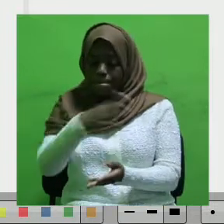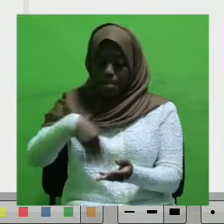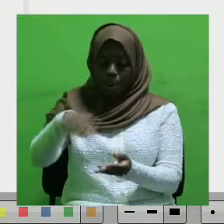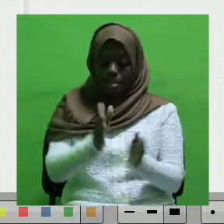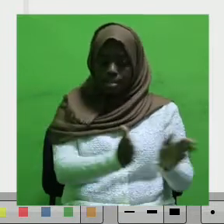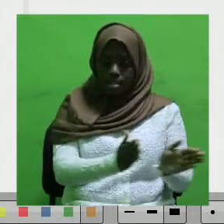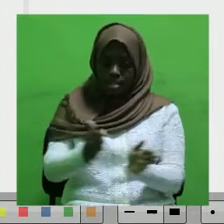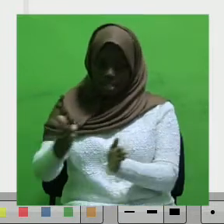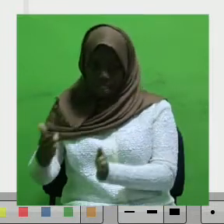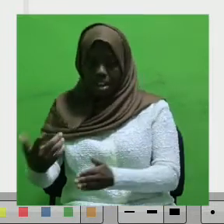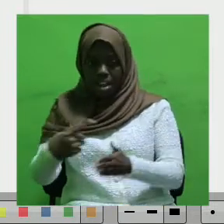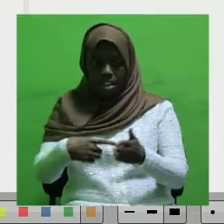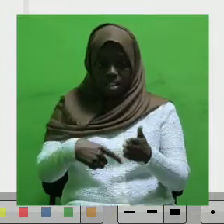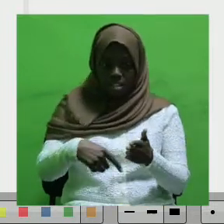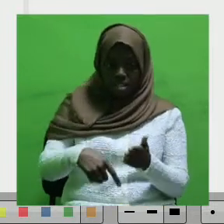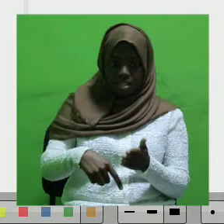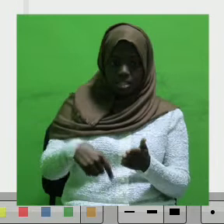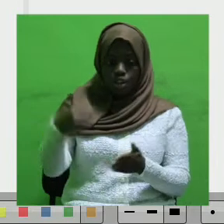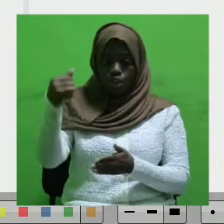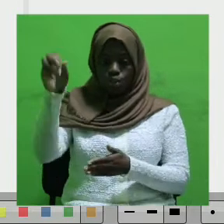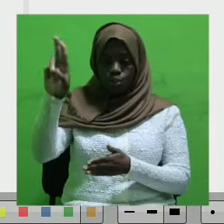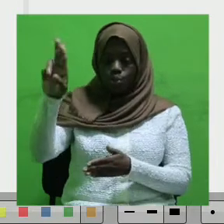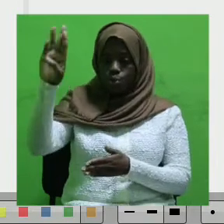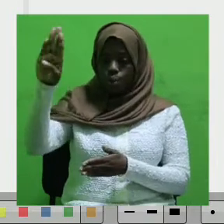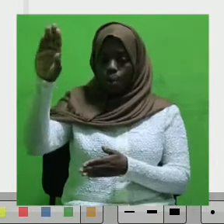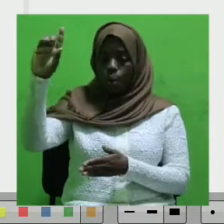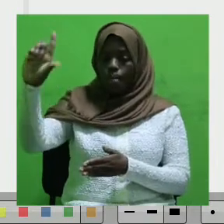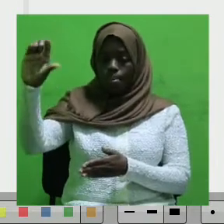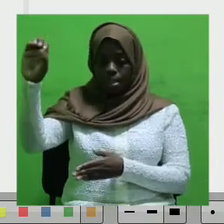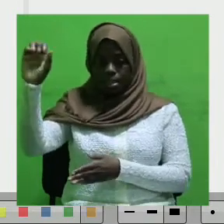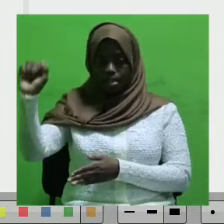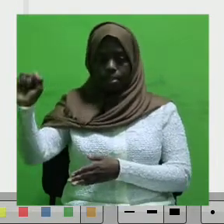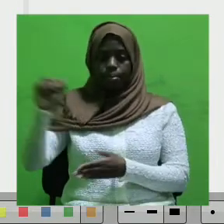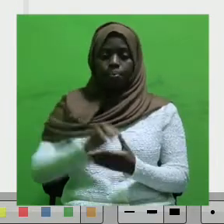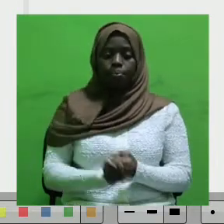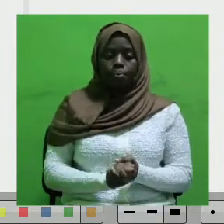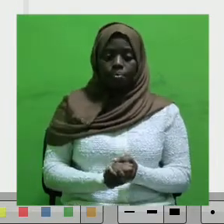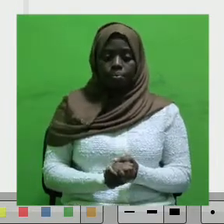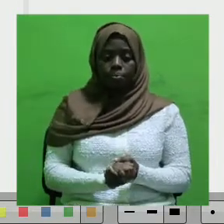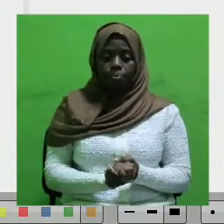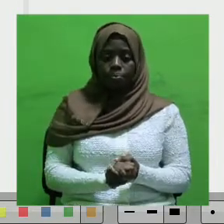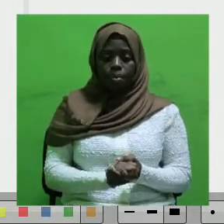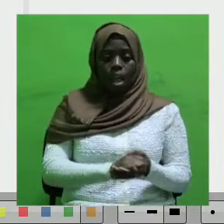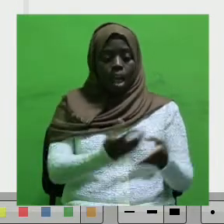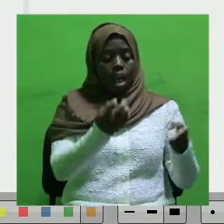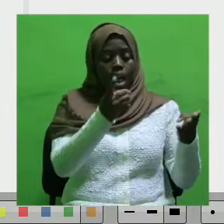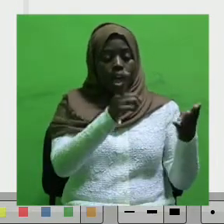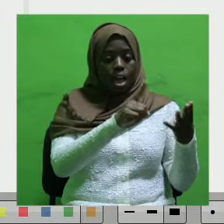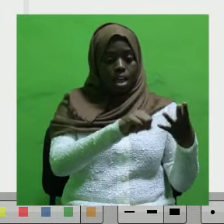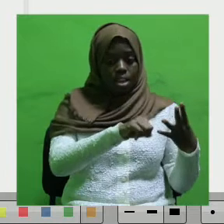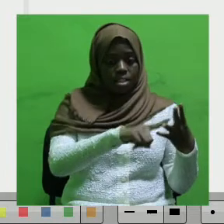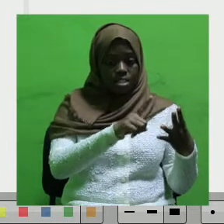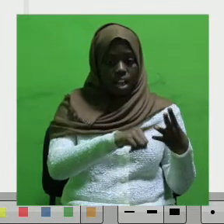Henle. So first of all, we also have the ascending loop of Henle and we have the descending loop of